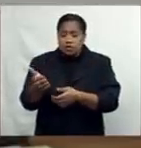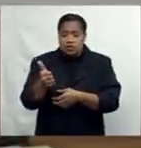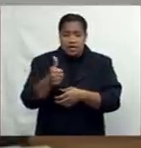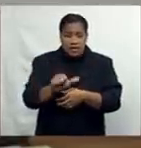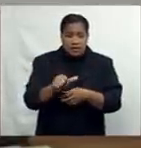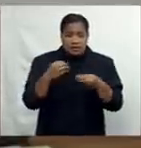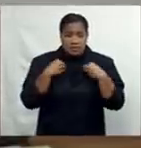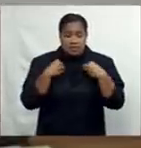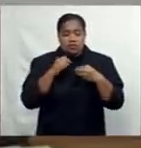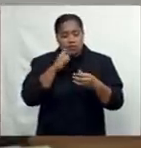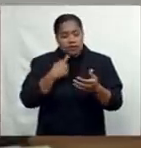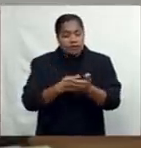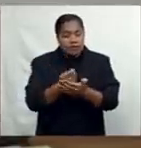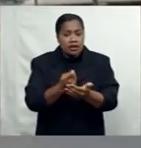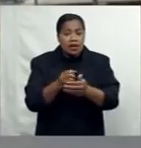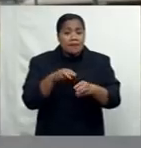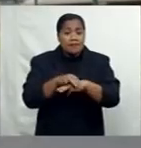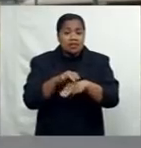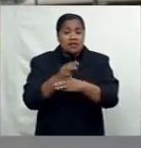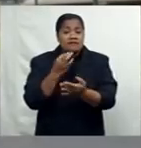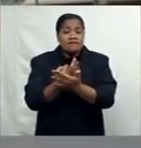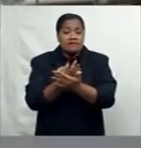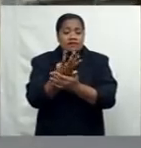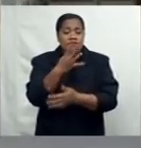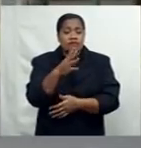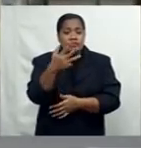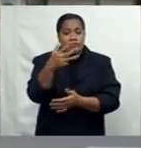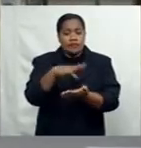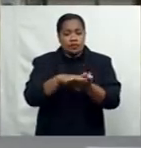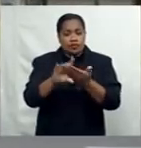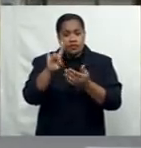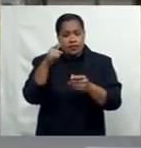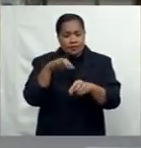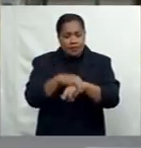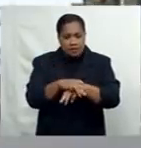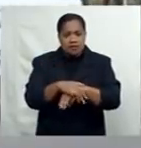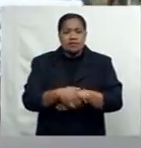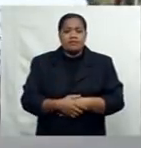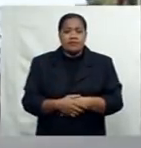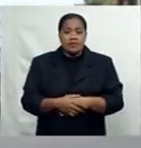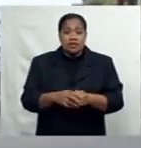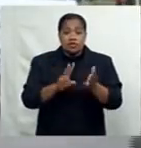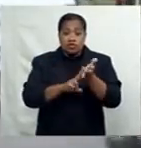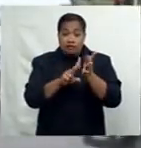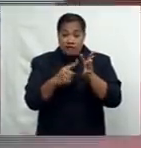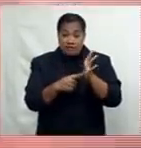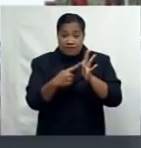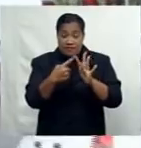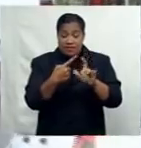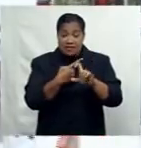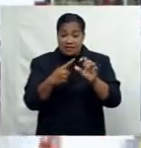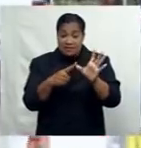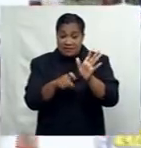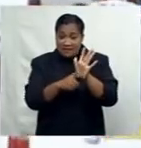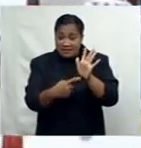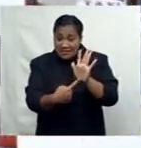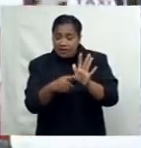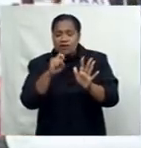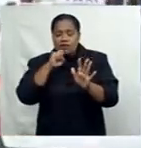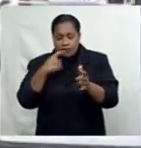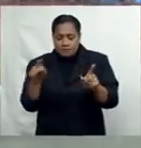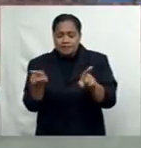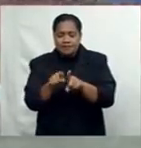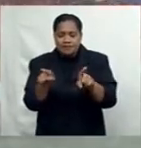of $49 a month. Businesses enlisting to VT-Cart will also be able to expand their customer base to